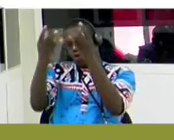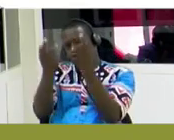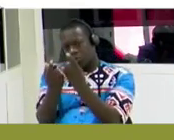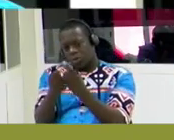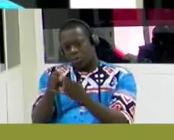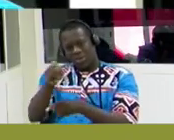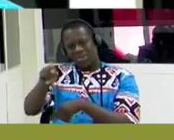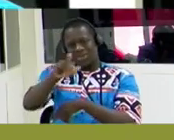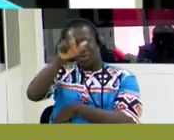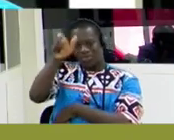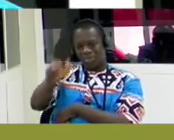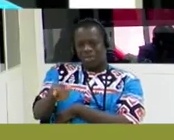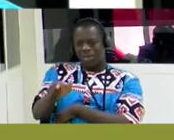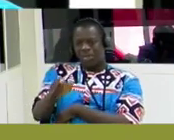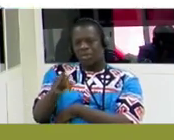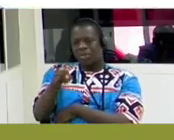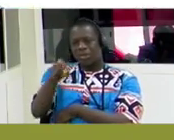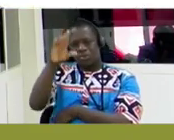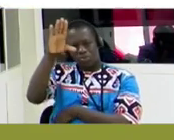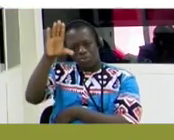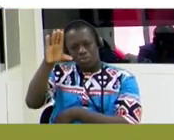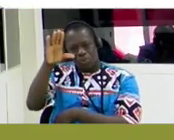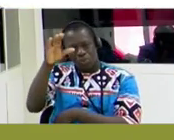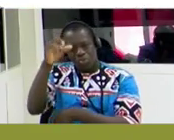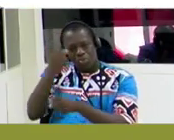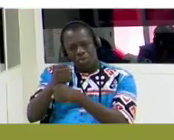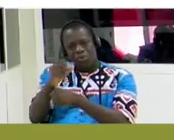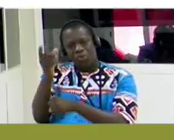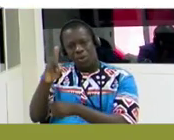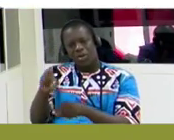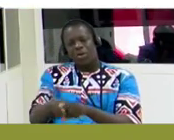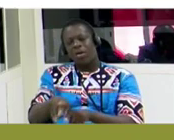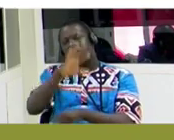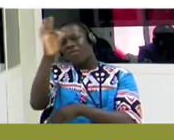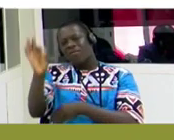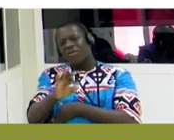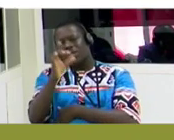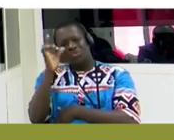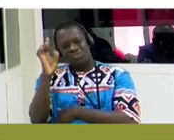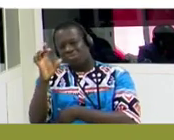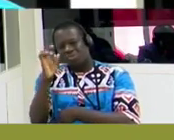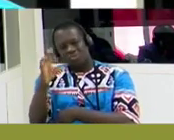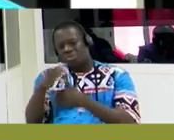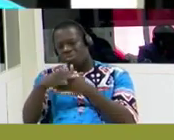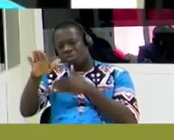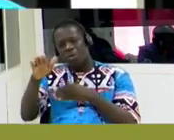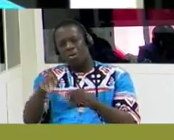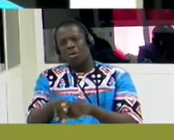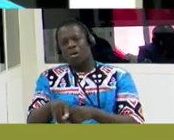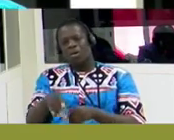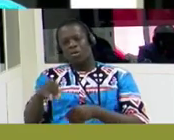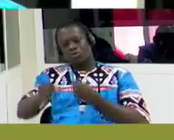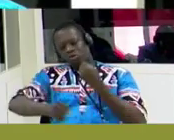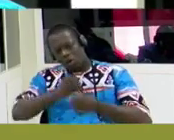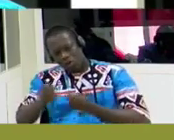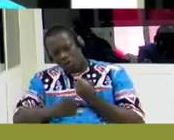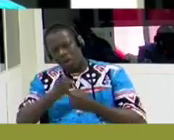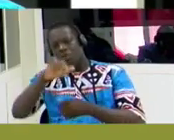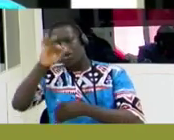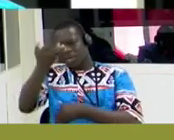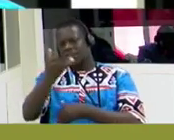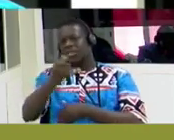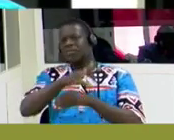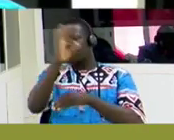was causing to the victim? Pain. Very big pain. Suffering? Suffering, yeah. So that